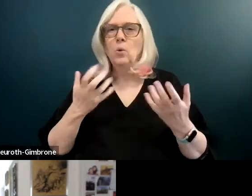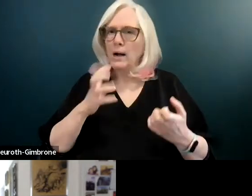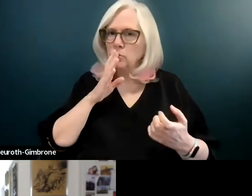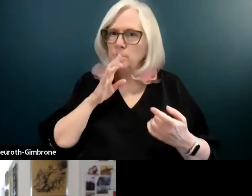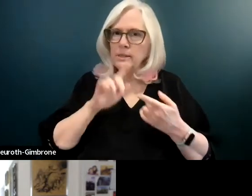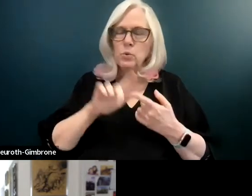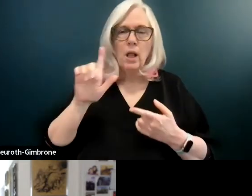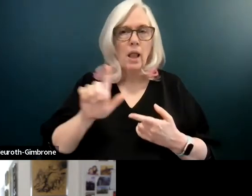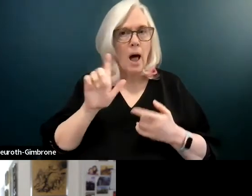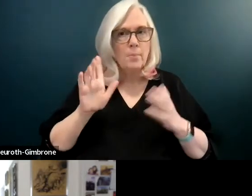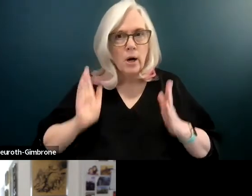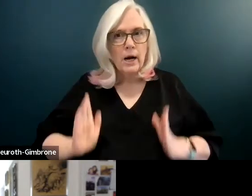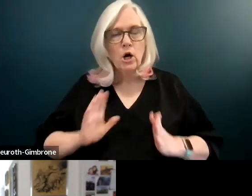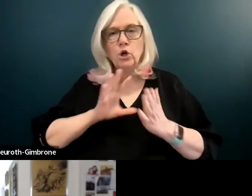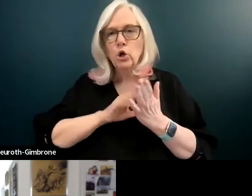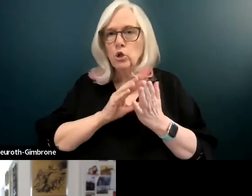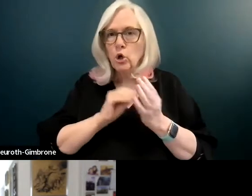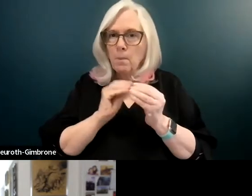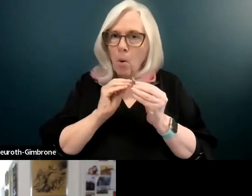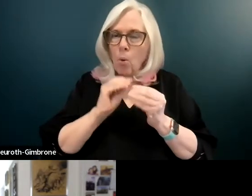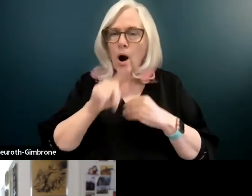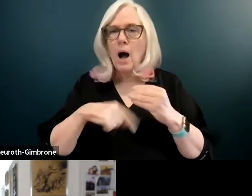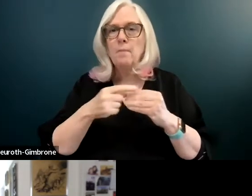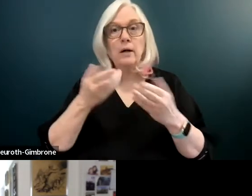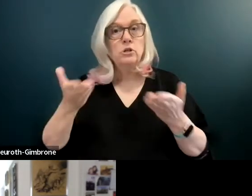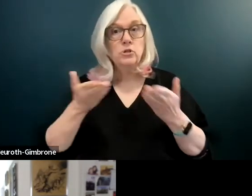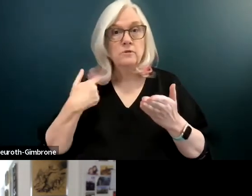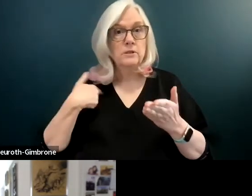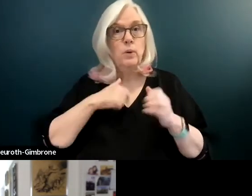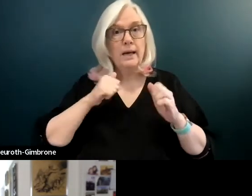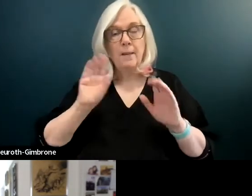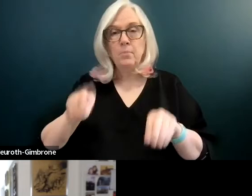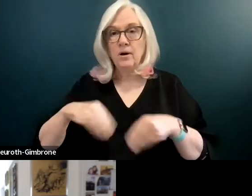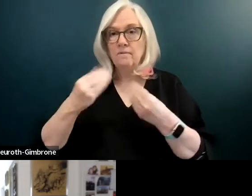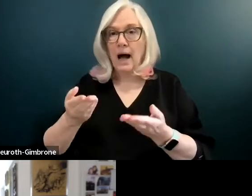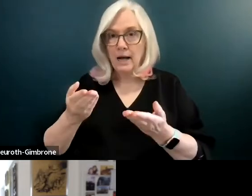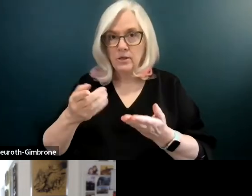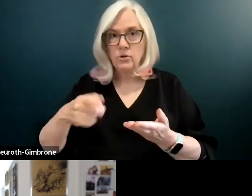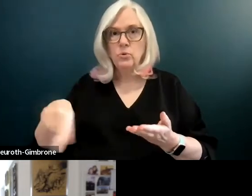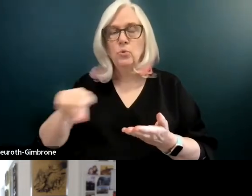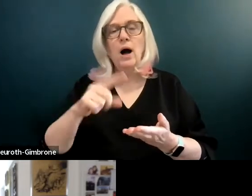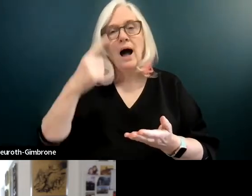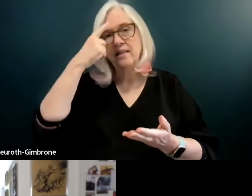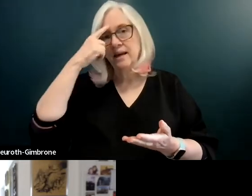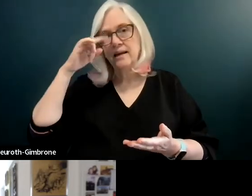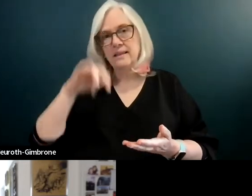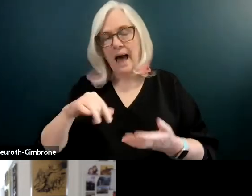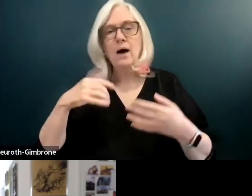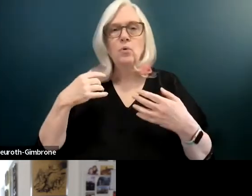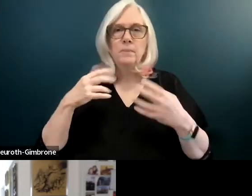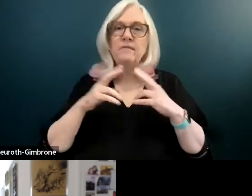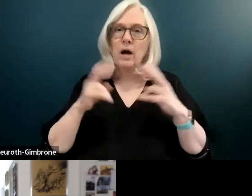to learn more about the services that we can provide you. I think those types of things would also be very important.